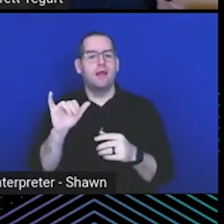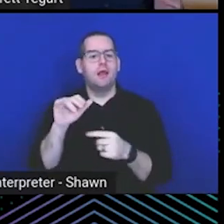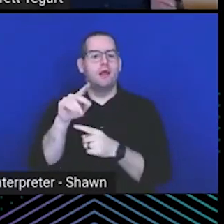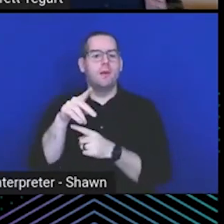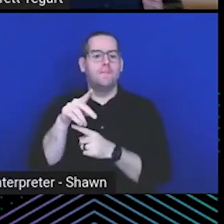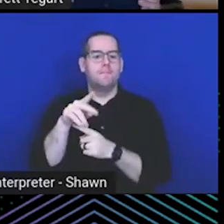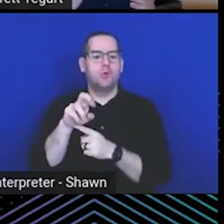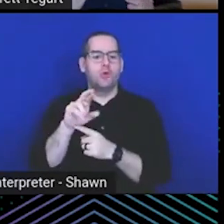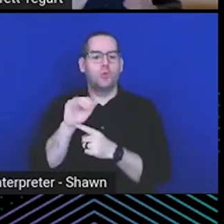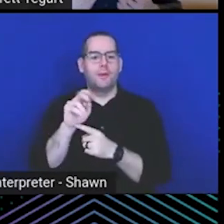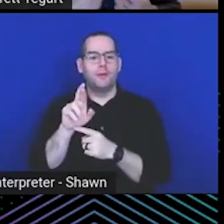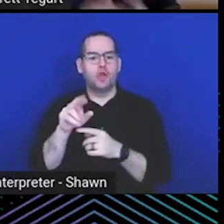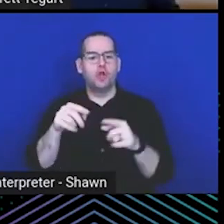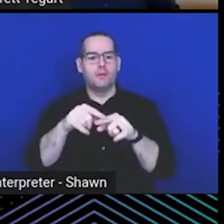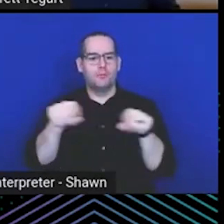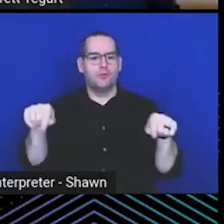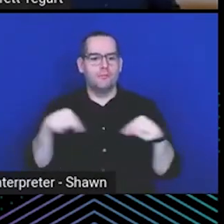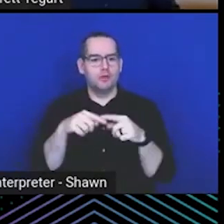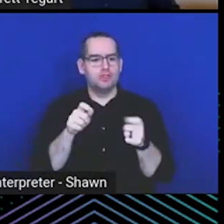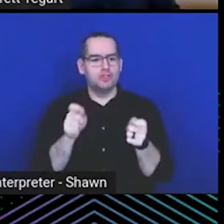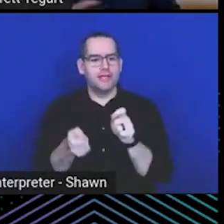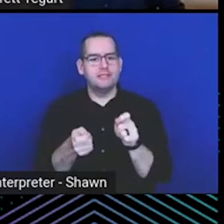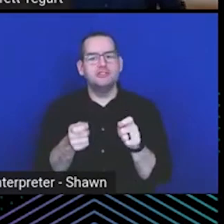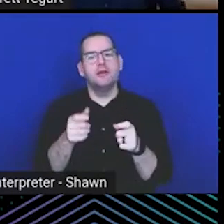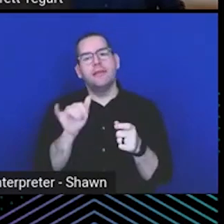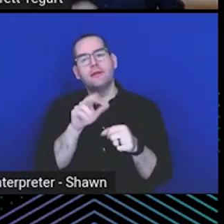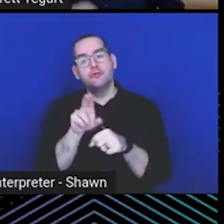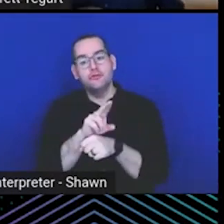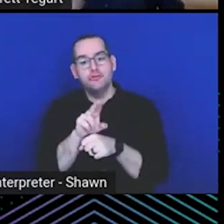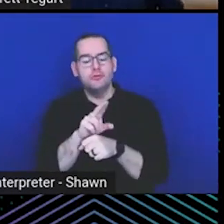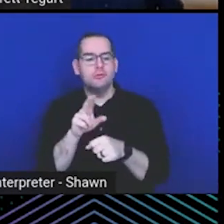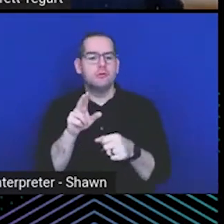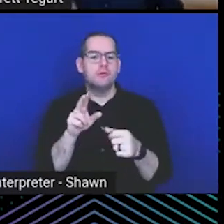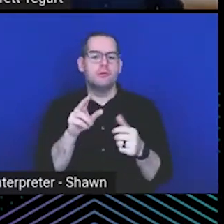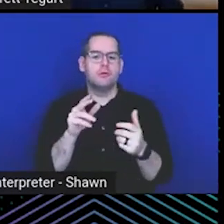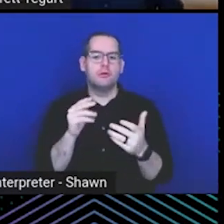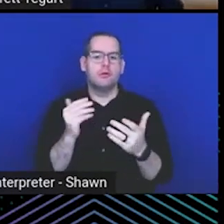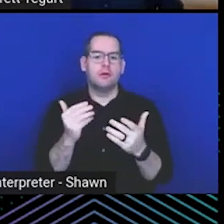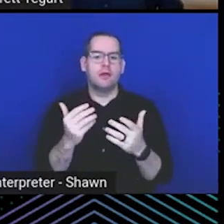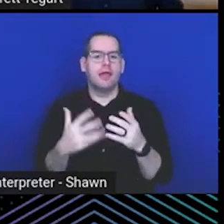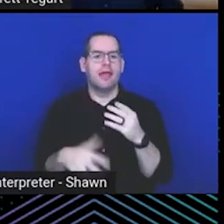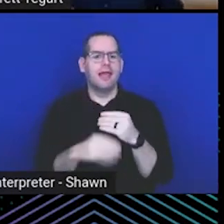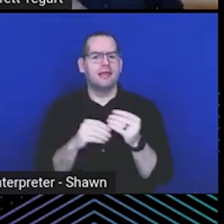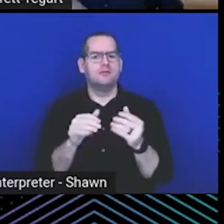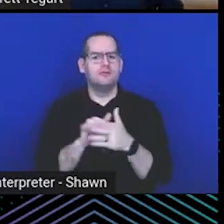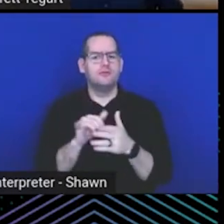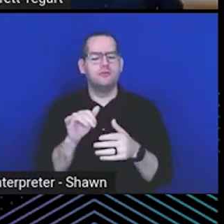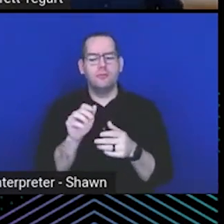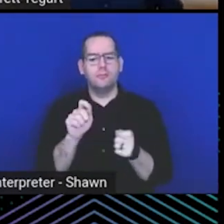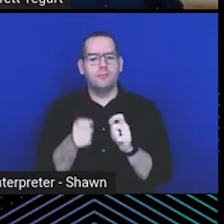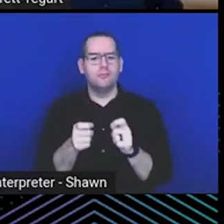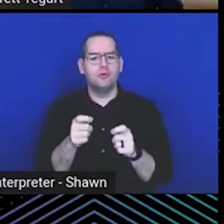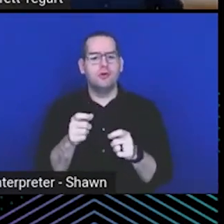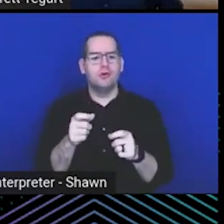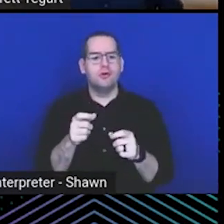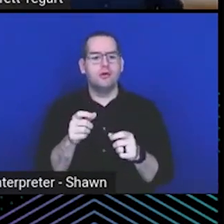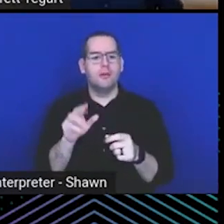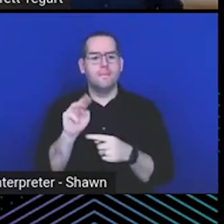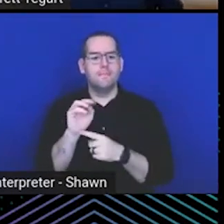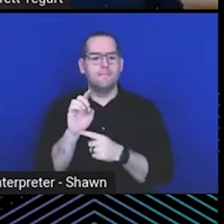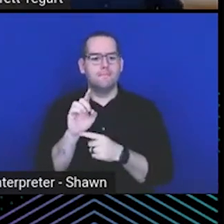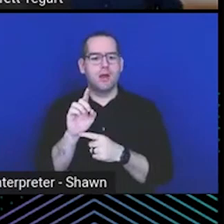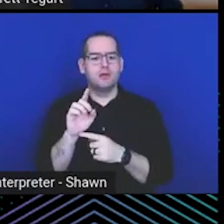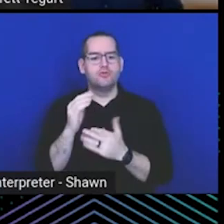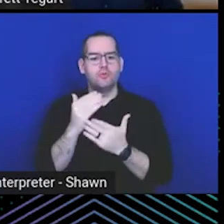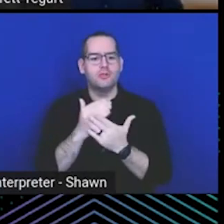it changes the way that you can use it or adding new features from the module registry, from the